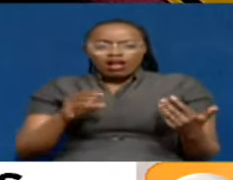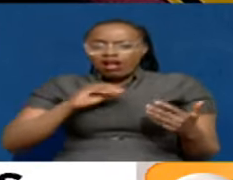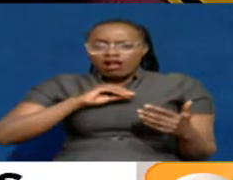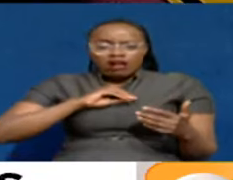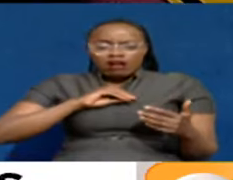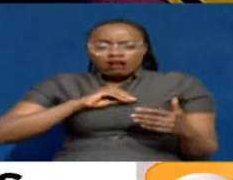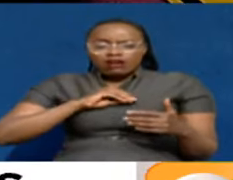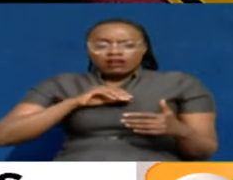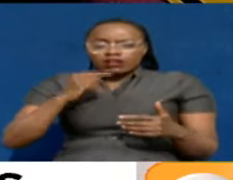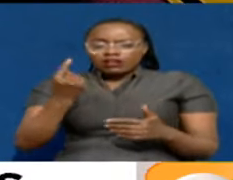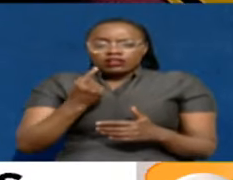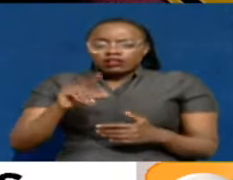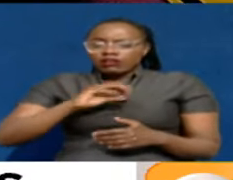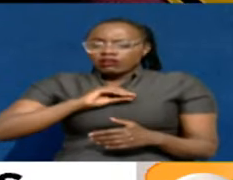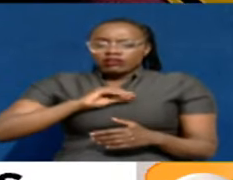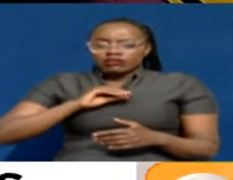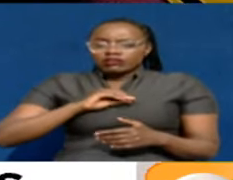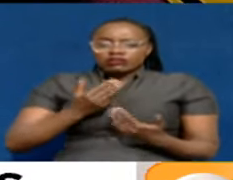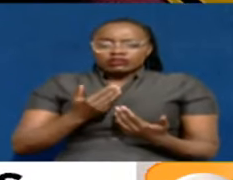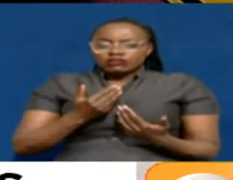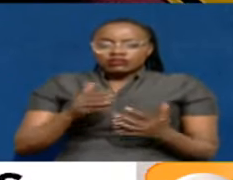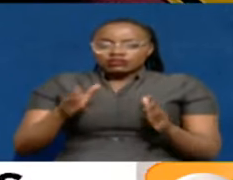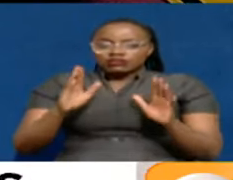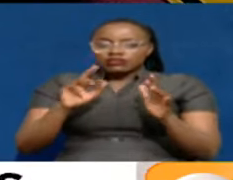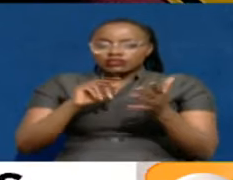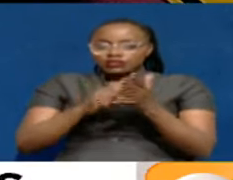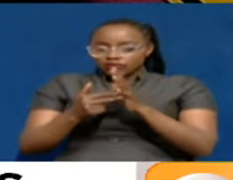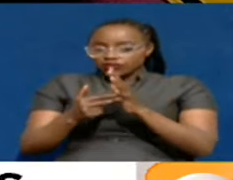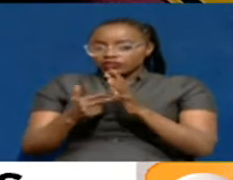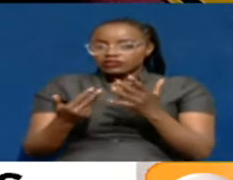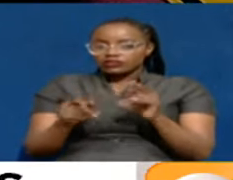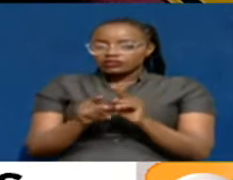on your own, basically, will.